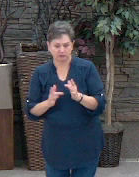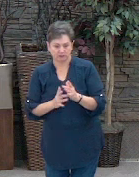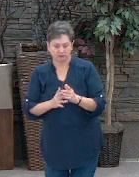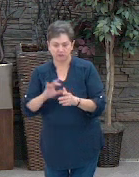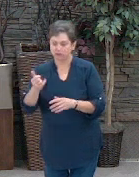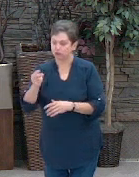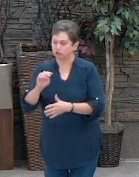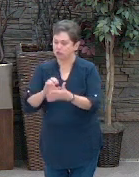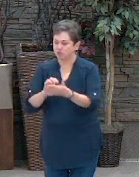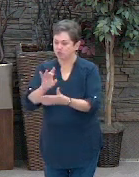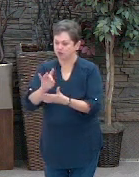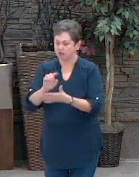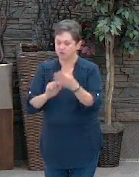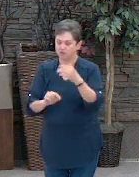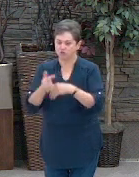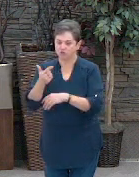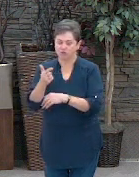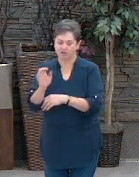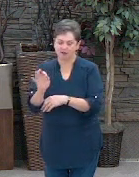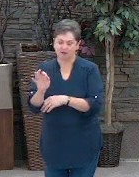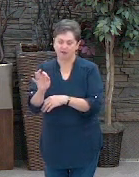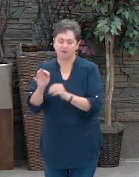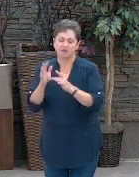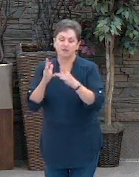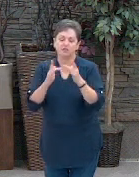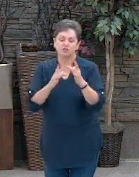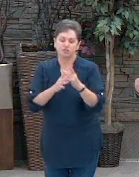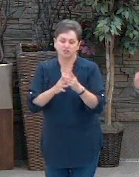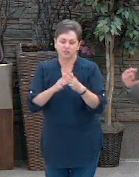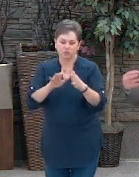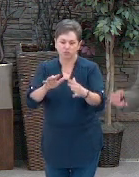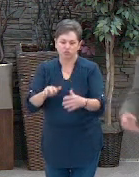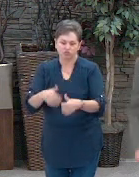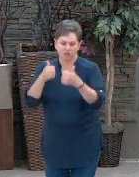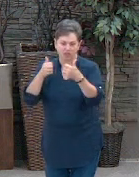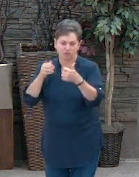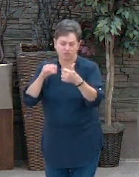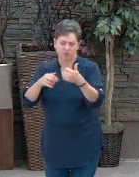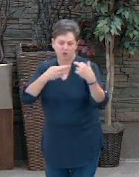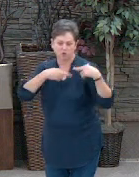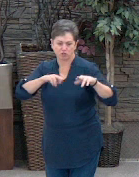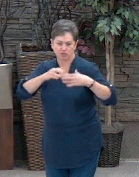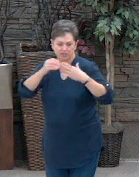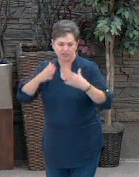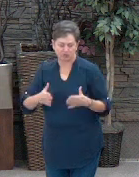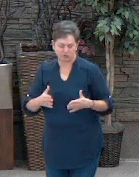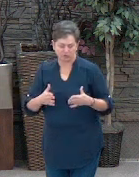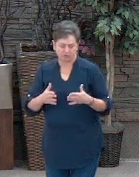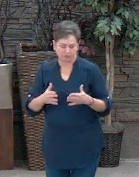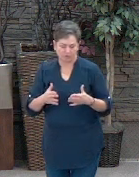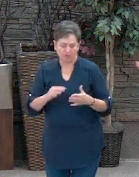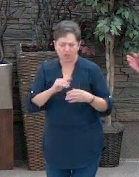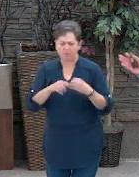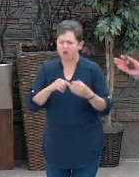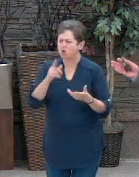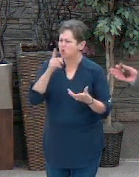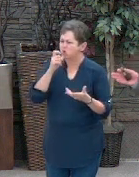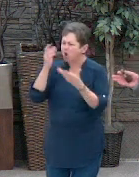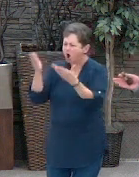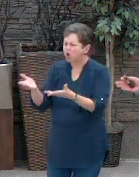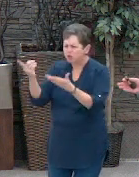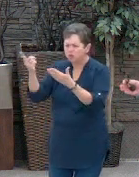In John chapter 8 and verse 29, Jesus has been challenged by the religious leaders of his day about, who are